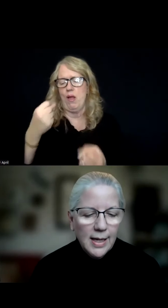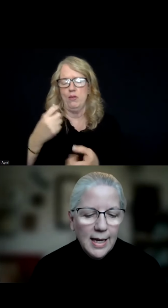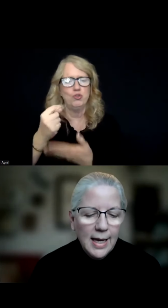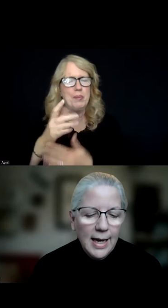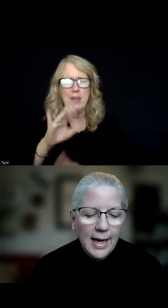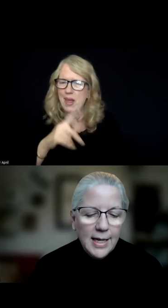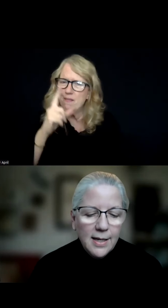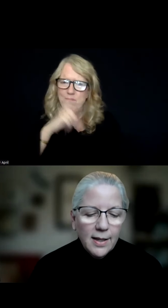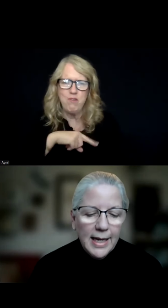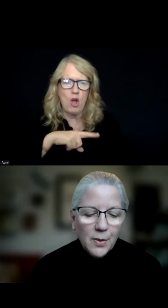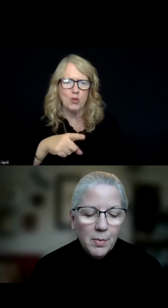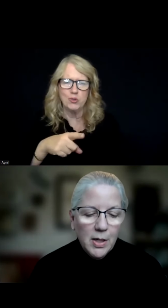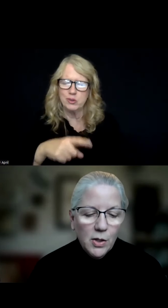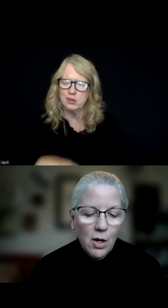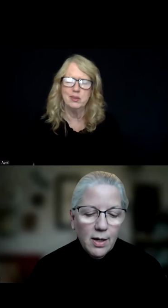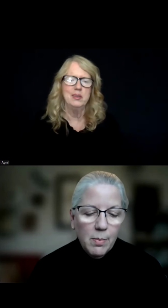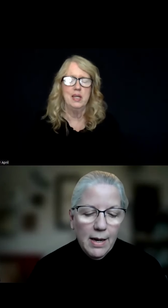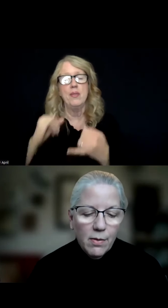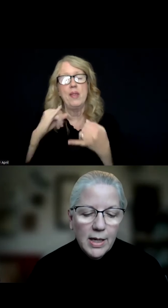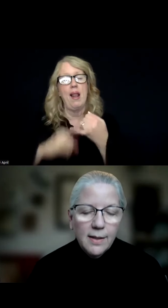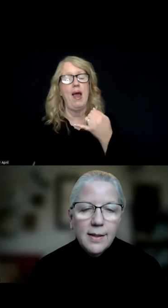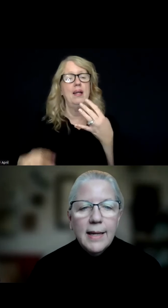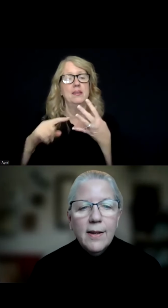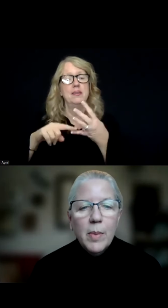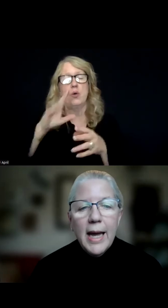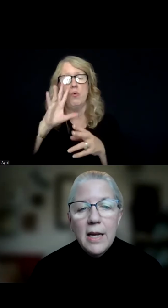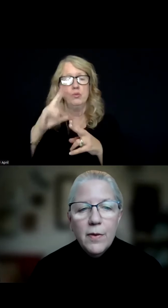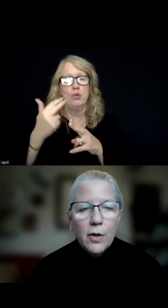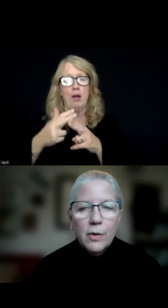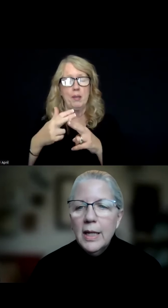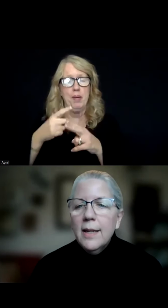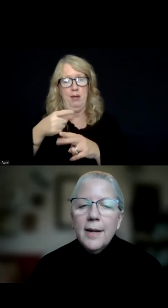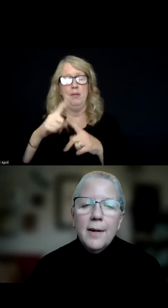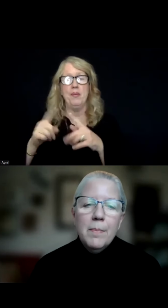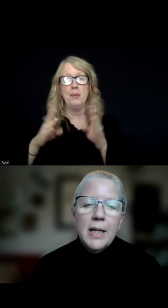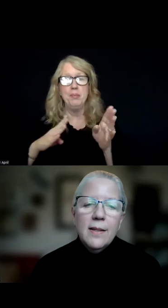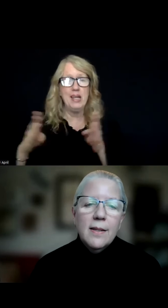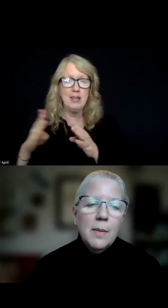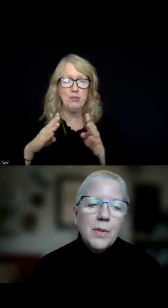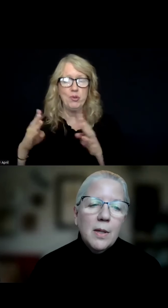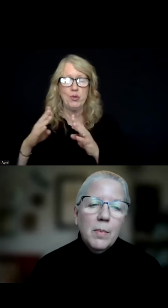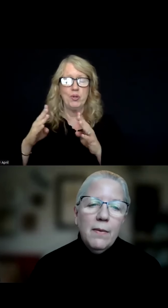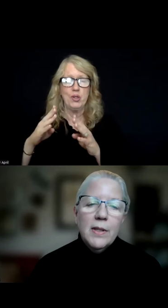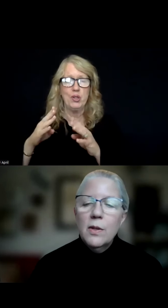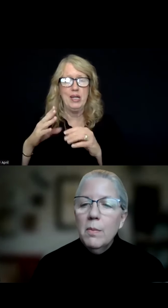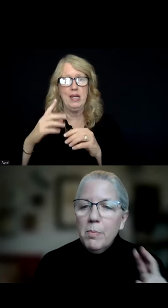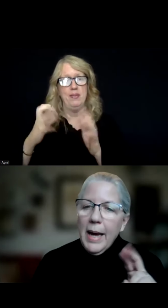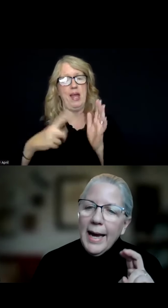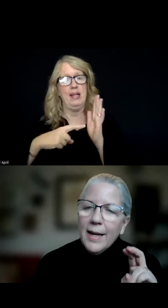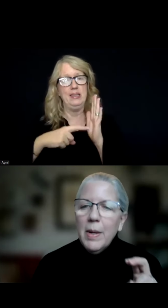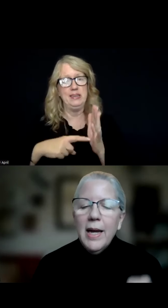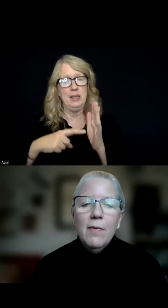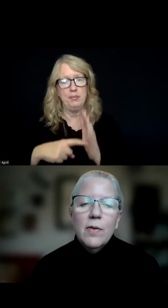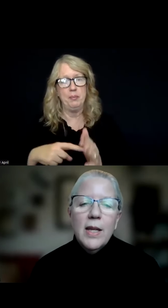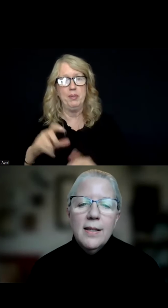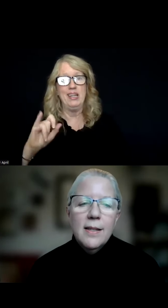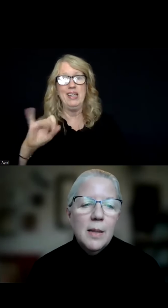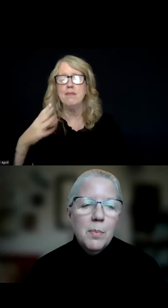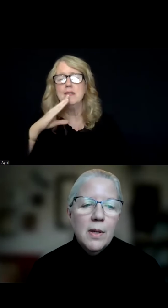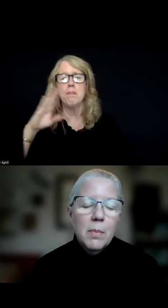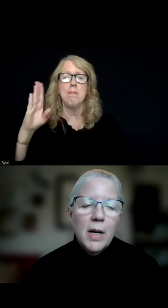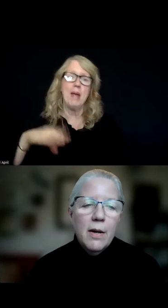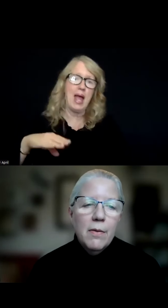False. And the last one I'm going to talk about is that their behavior is a symptom, if it's bad behavior, that